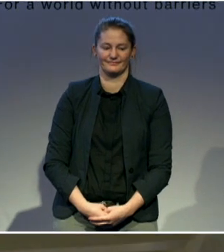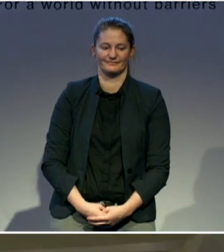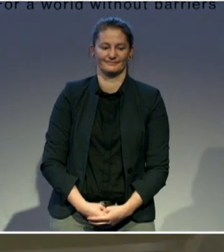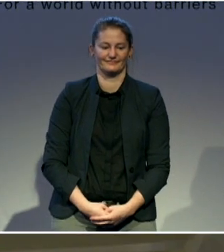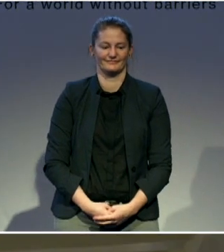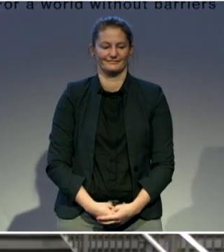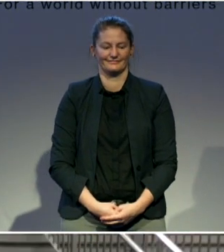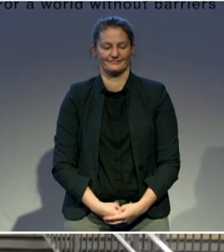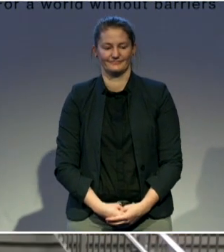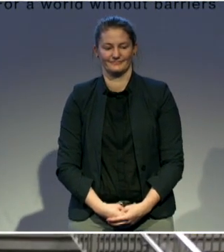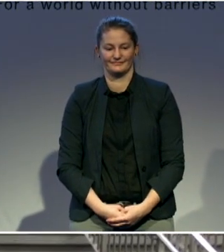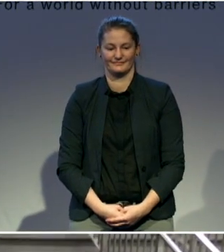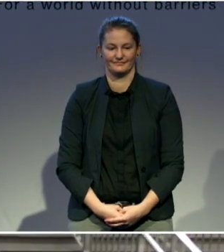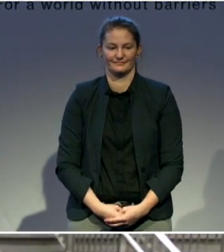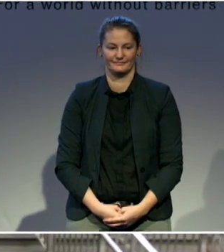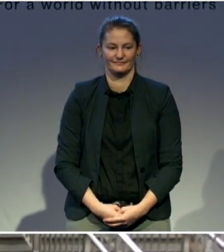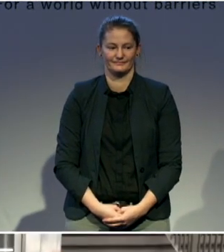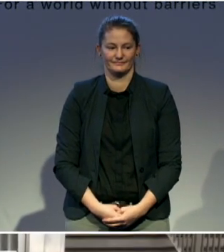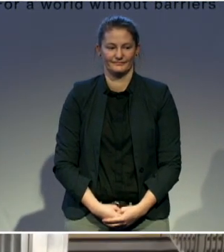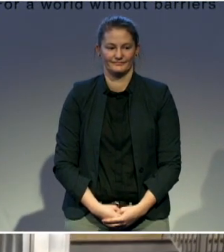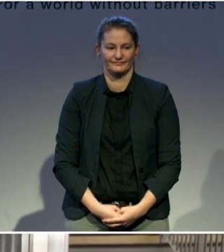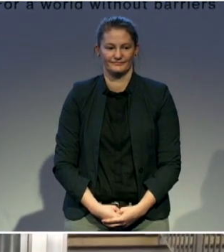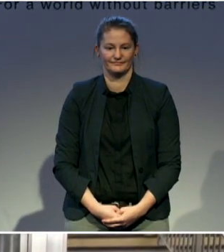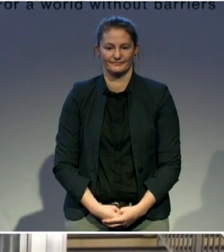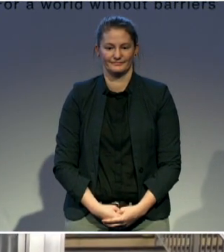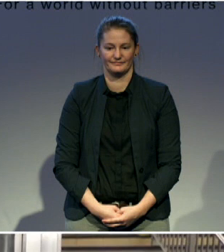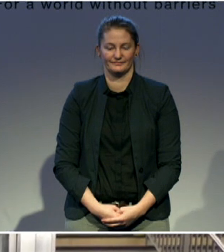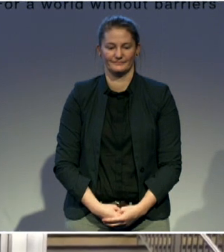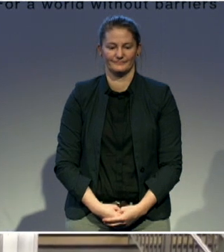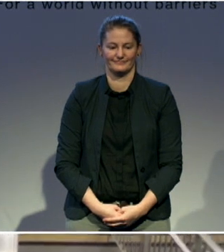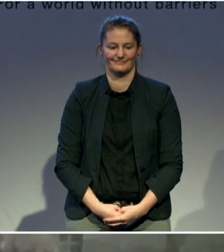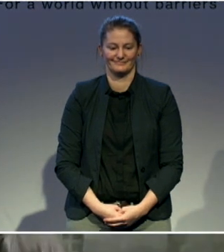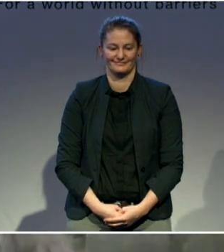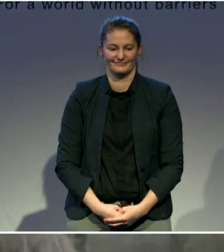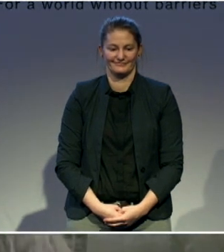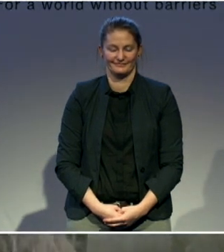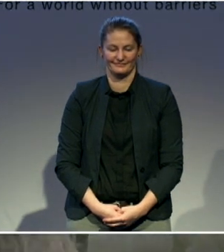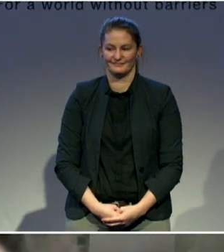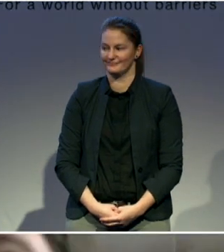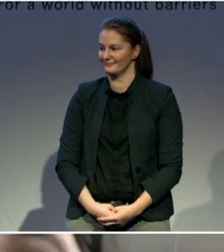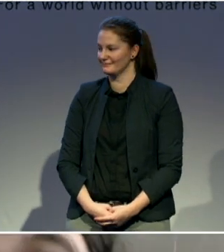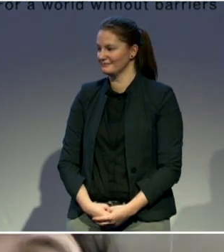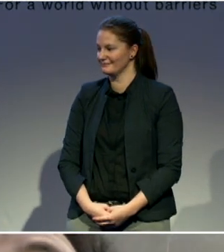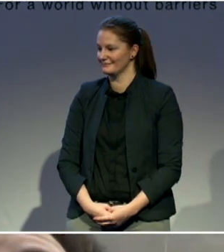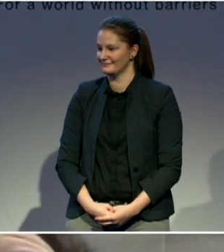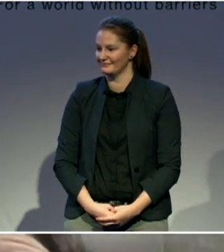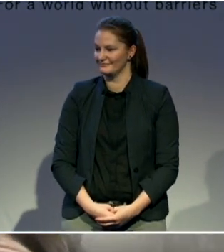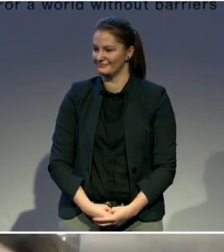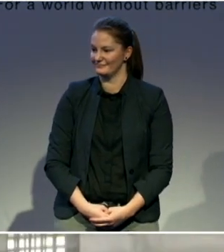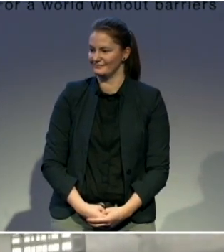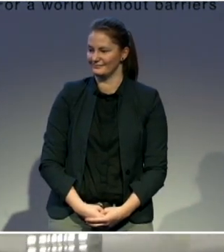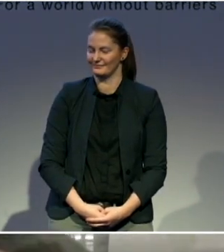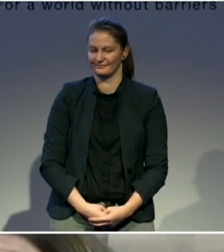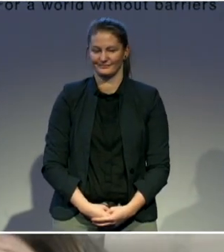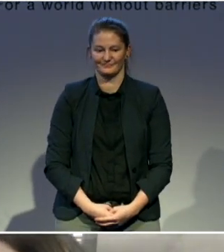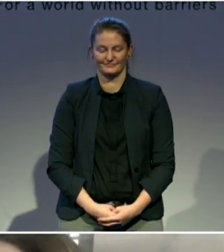well. Yesterday, this elevator, the one we're in right now, which takes me to the AA platform,